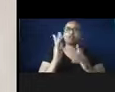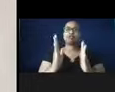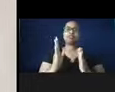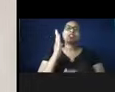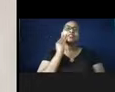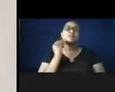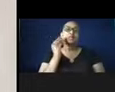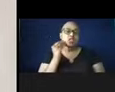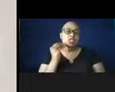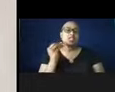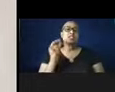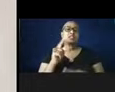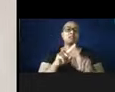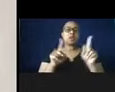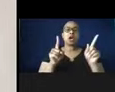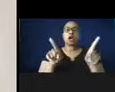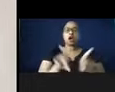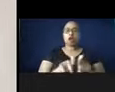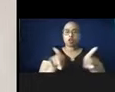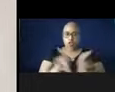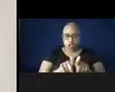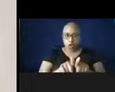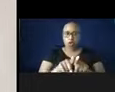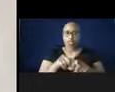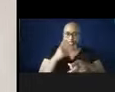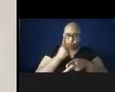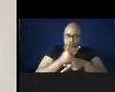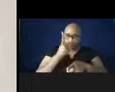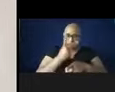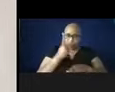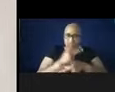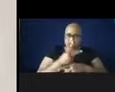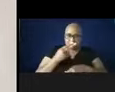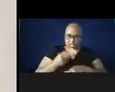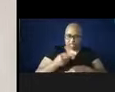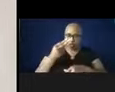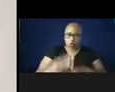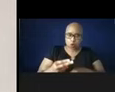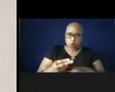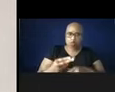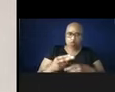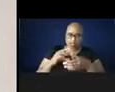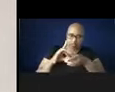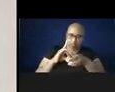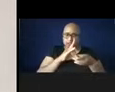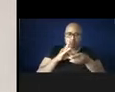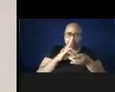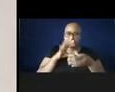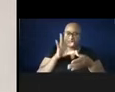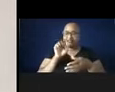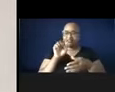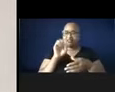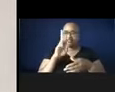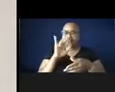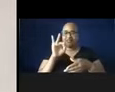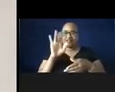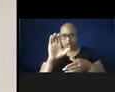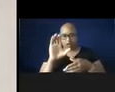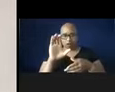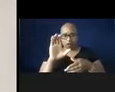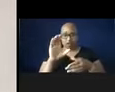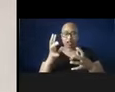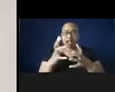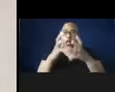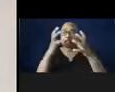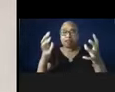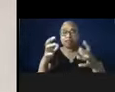retain a lot of the historic fabric. A lot of the purple spaces, historic fabric has been lost. And then